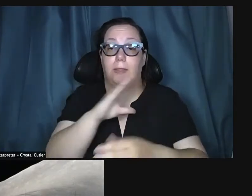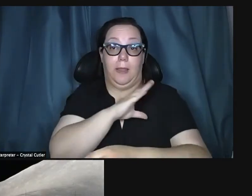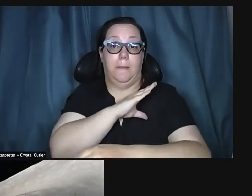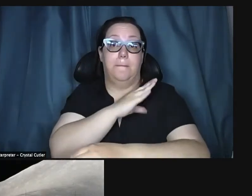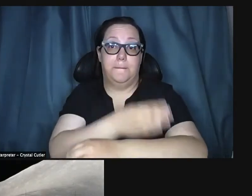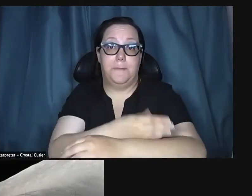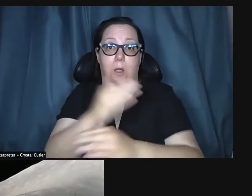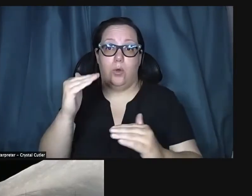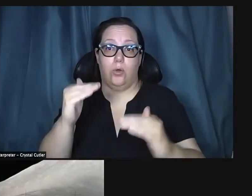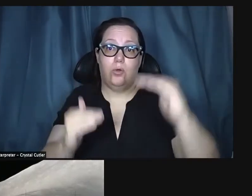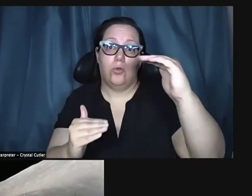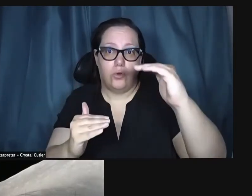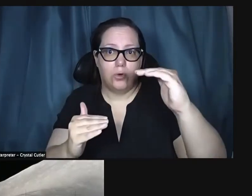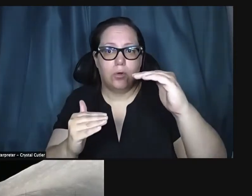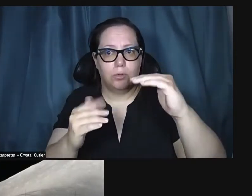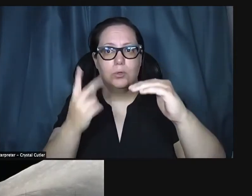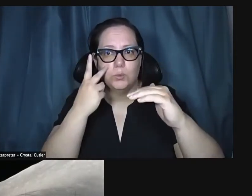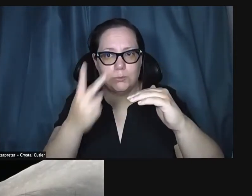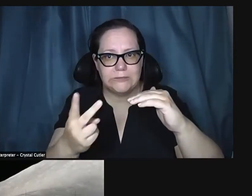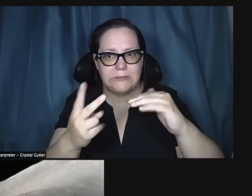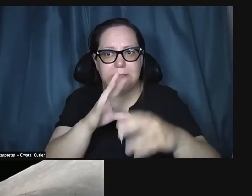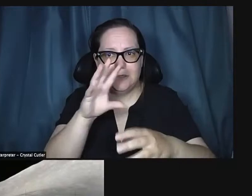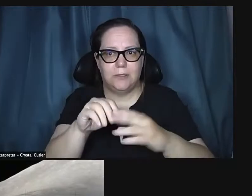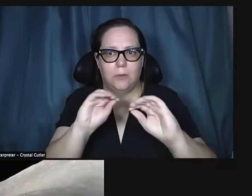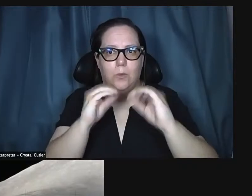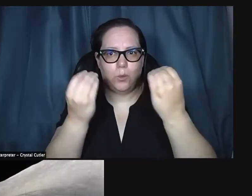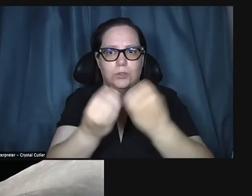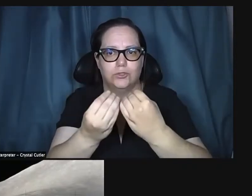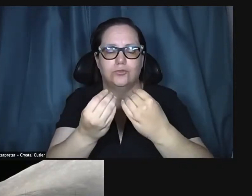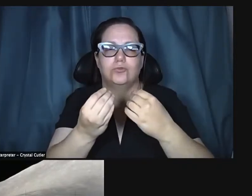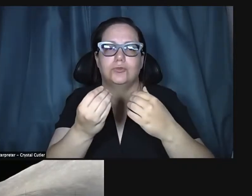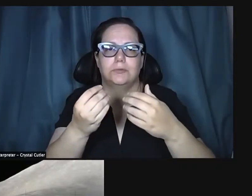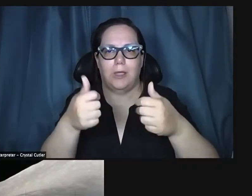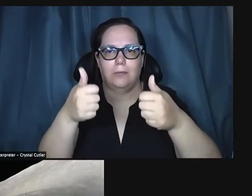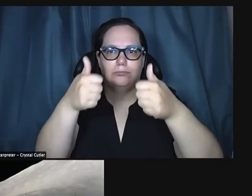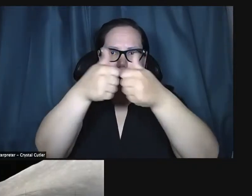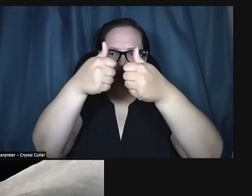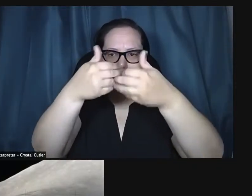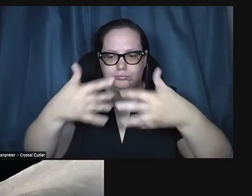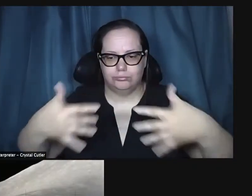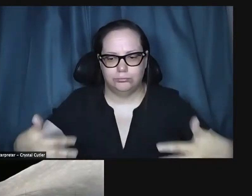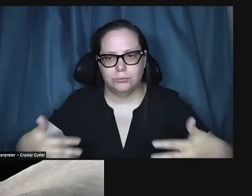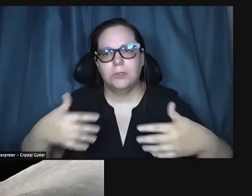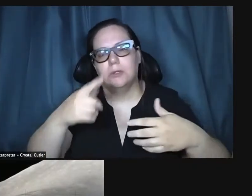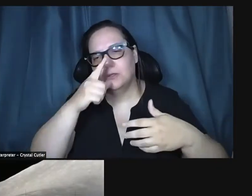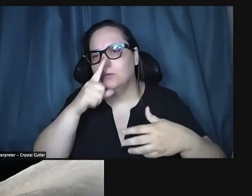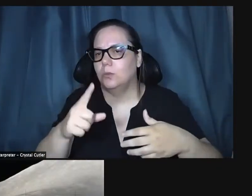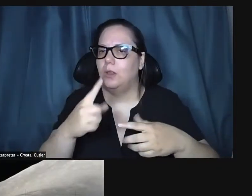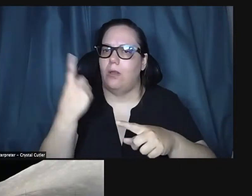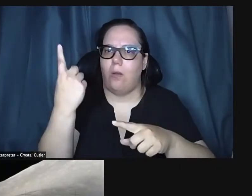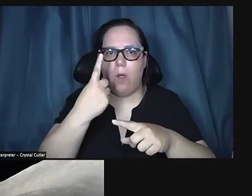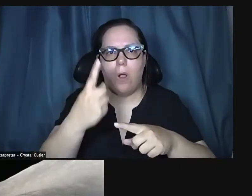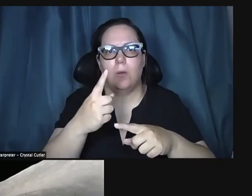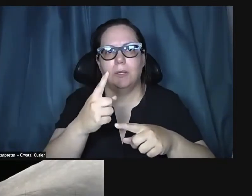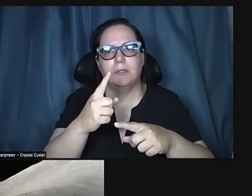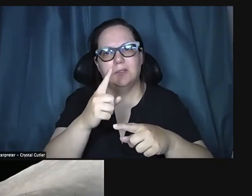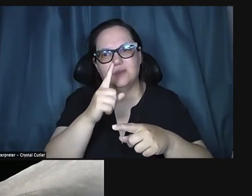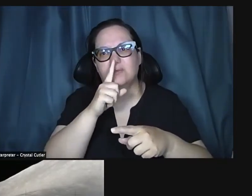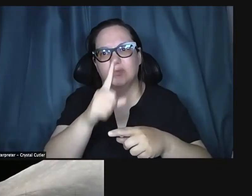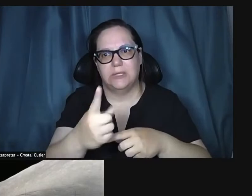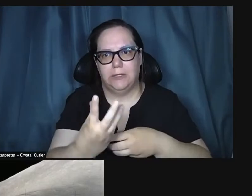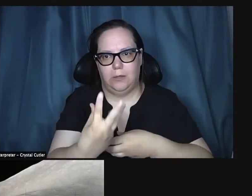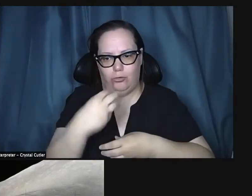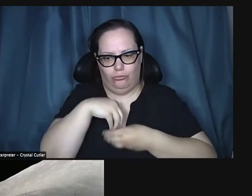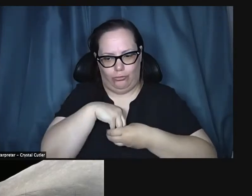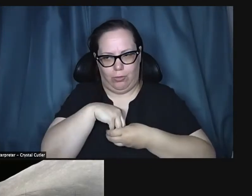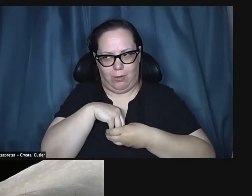power differentials that you see in organizations are always really internalized by